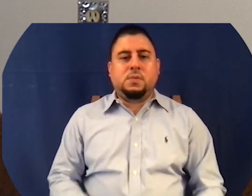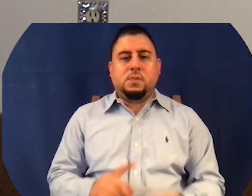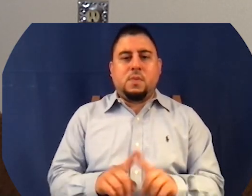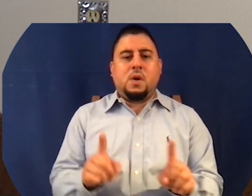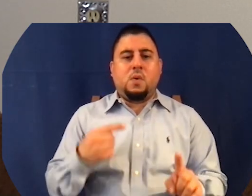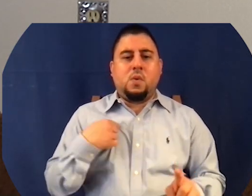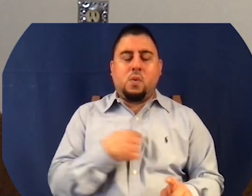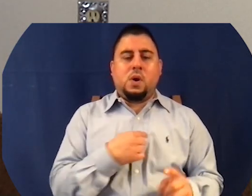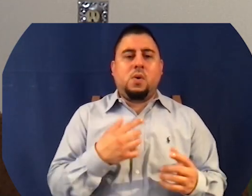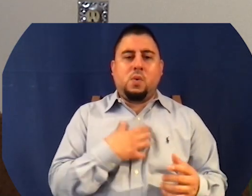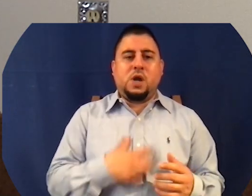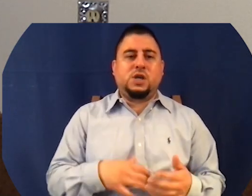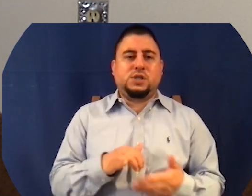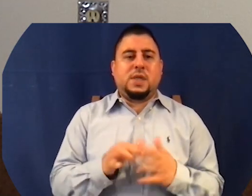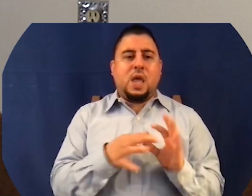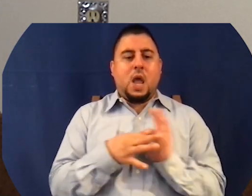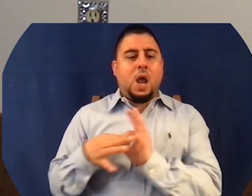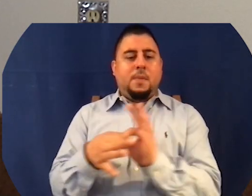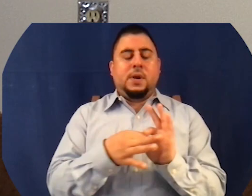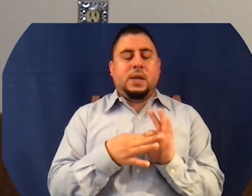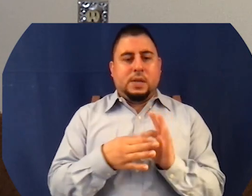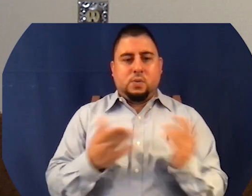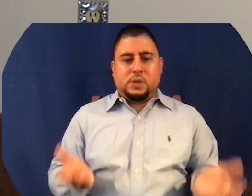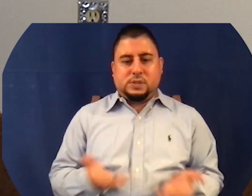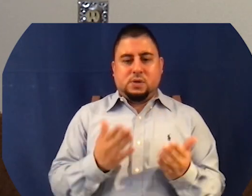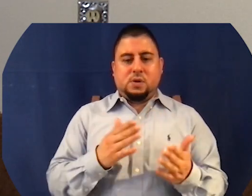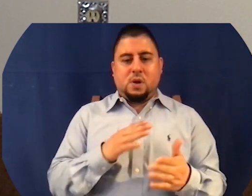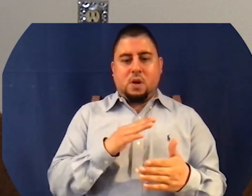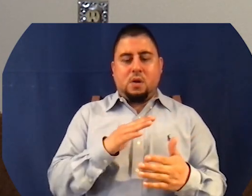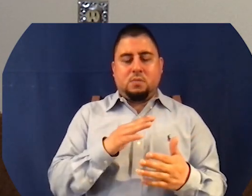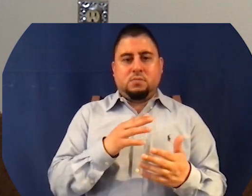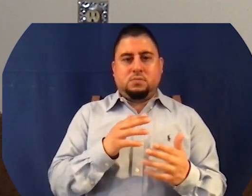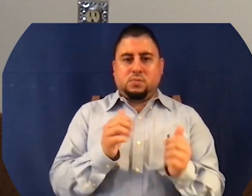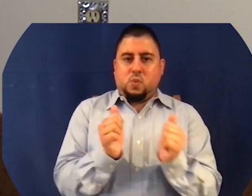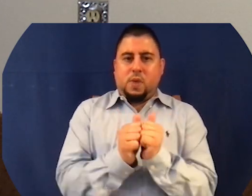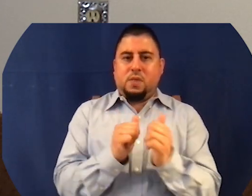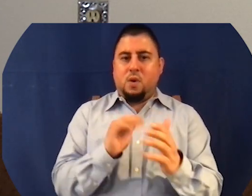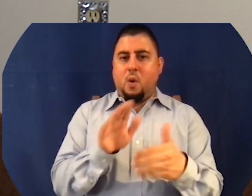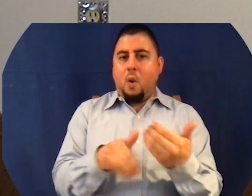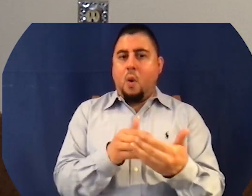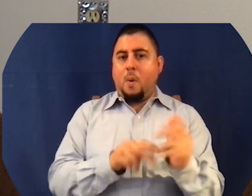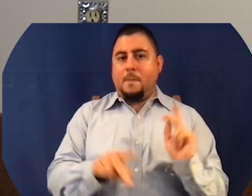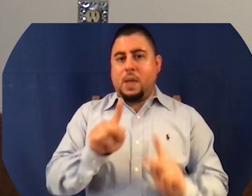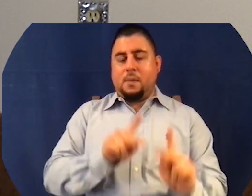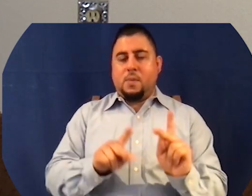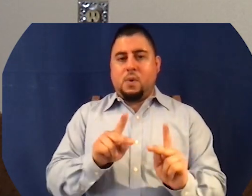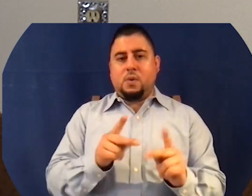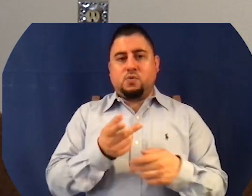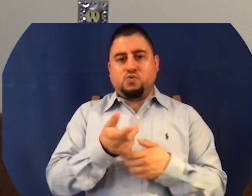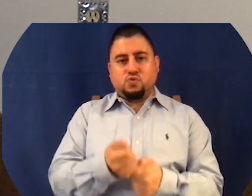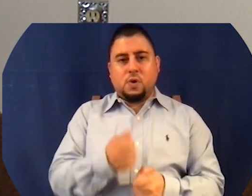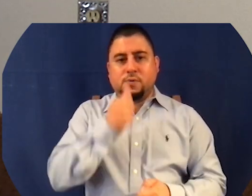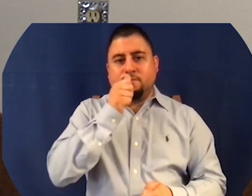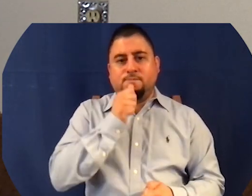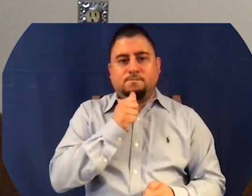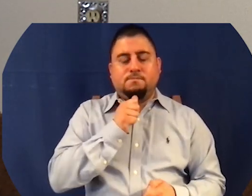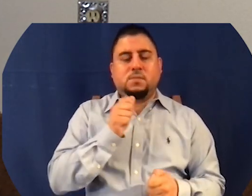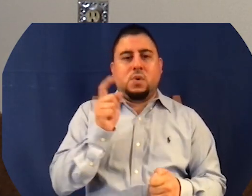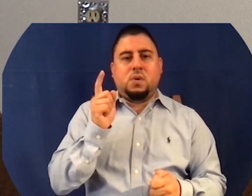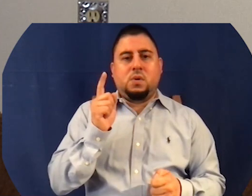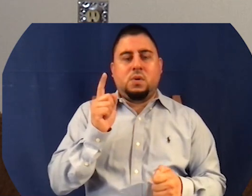We wish that harmony existed among all people, and that trust and tolerance were